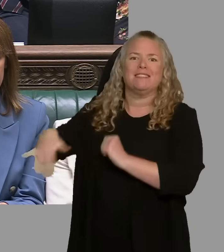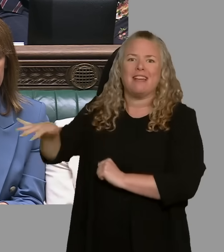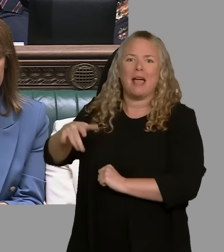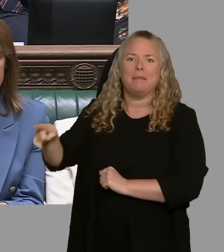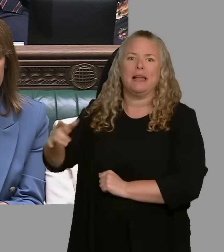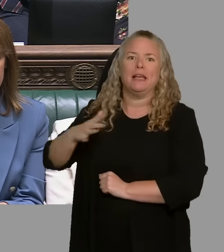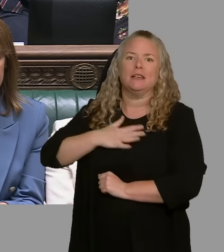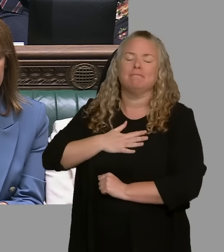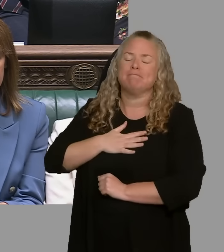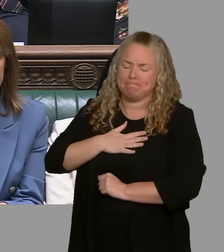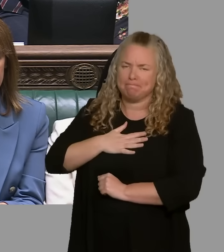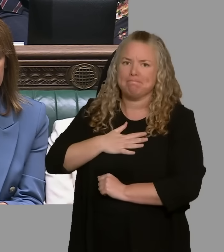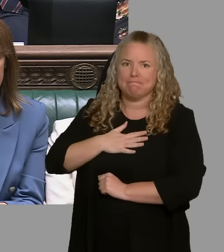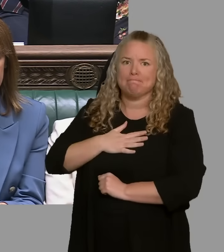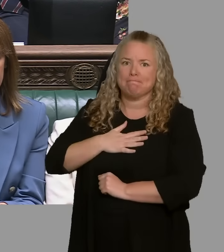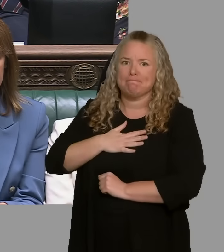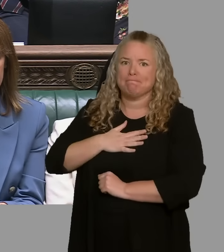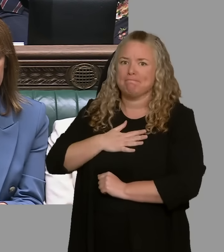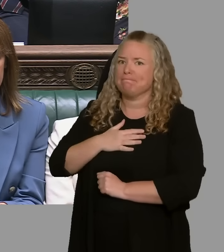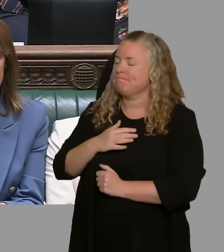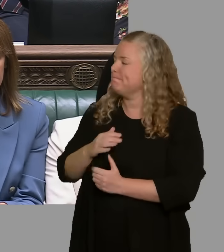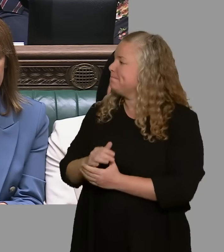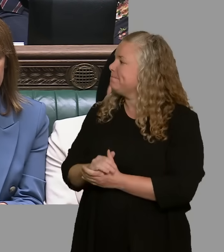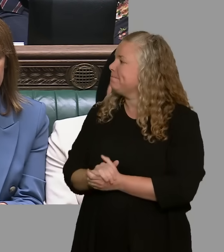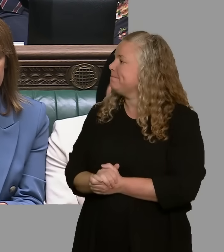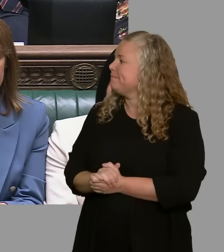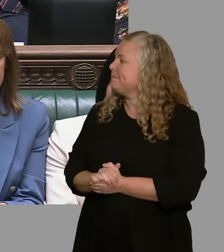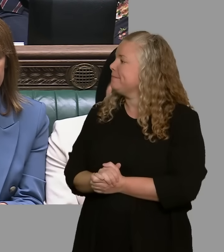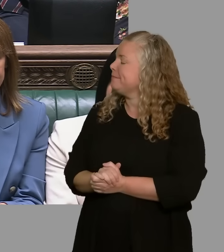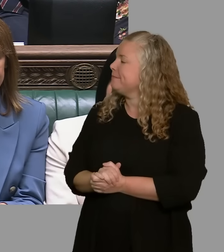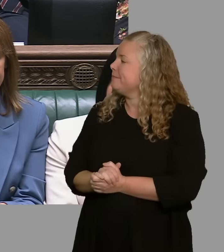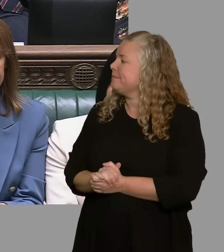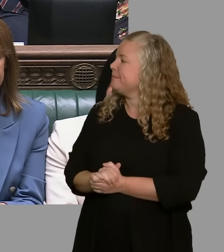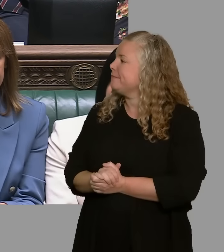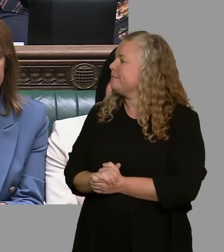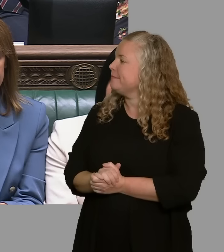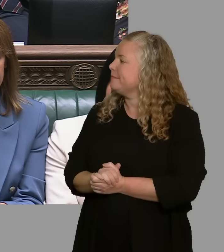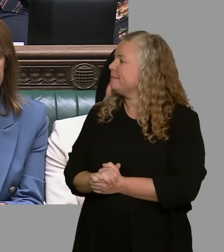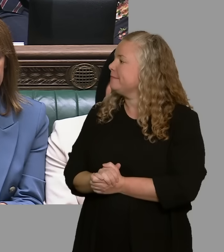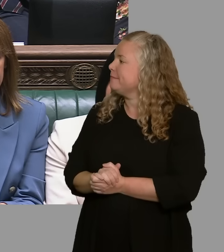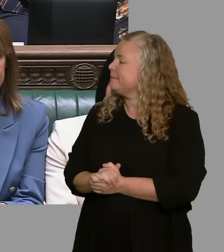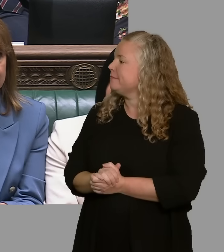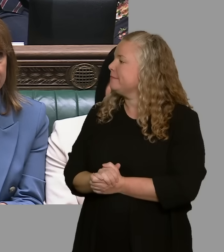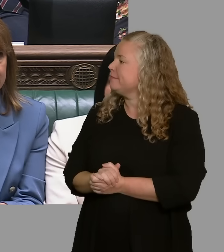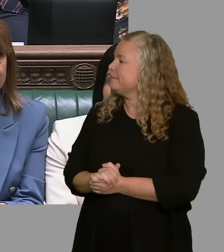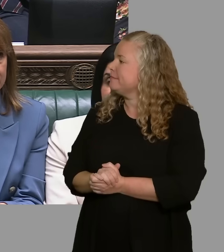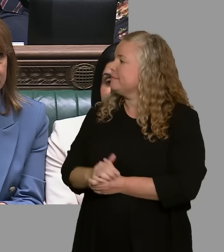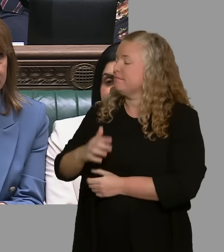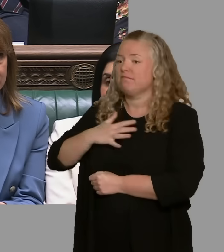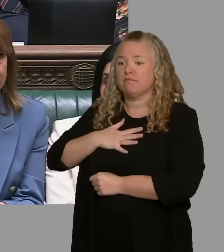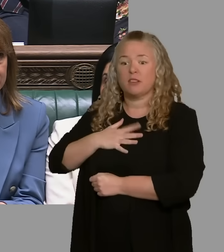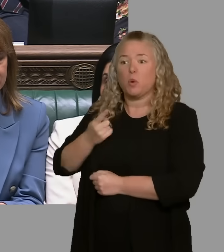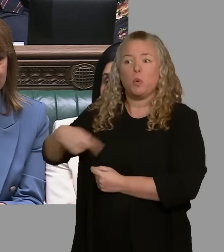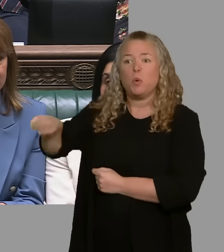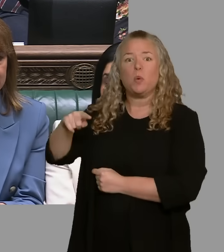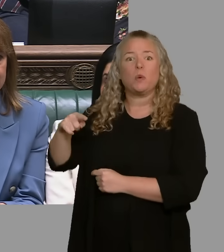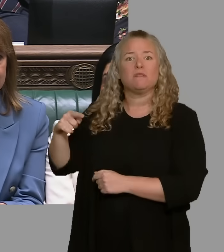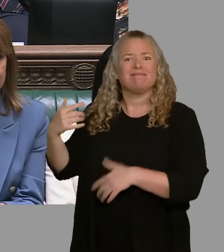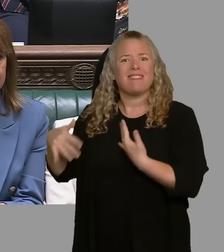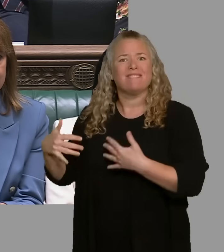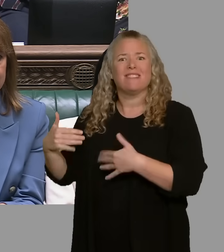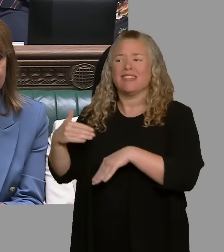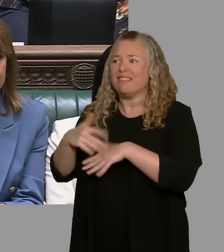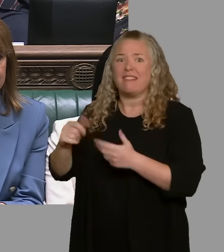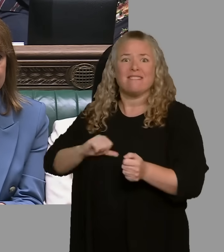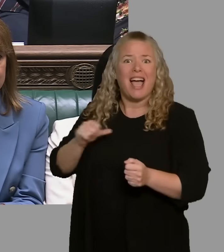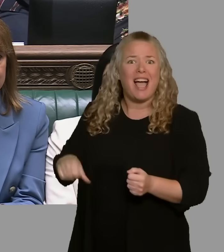and I want to join him in thanking our firefighters who've worked tirelessly to keep people safe. We have provided Dorset and Wiltshire Fire